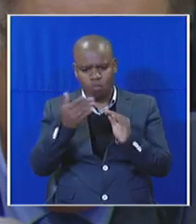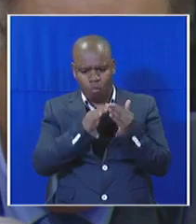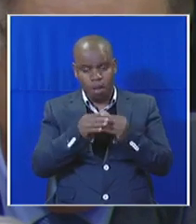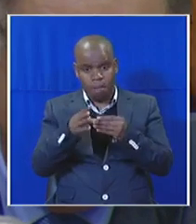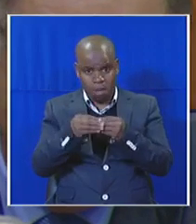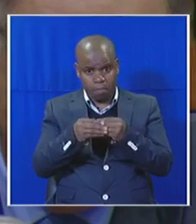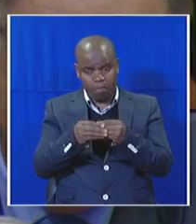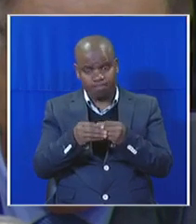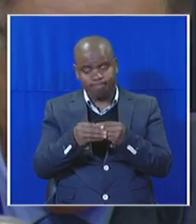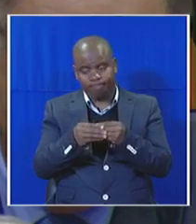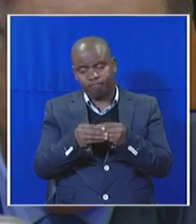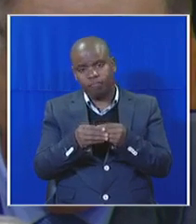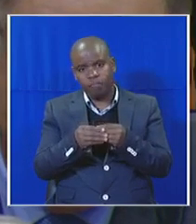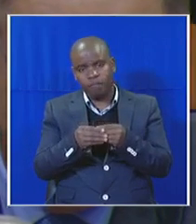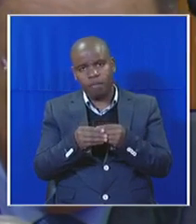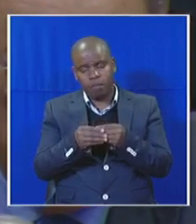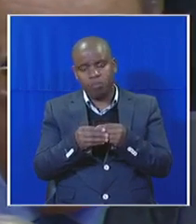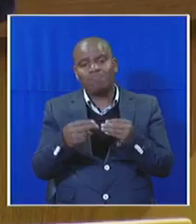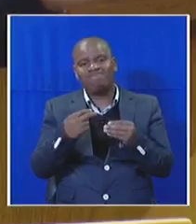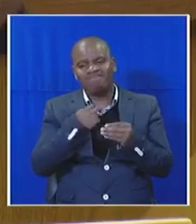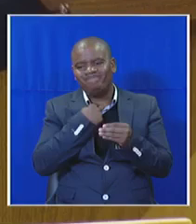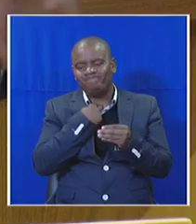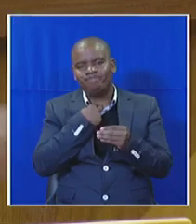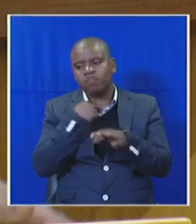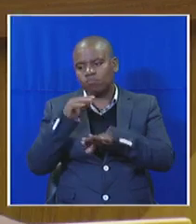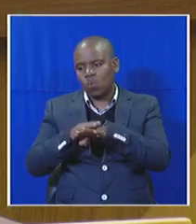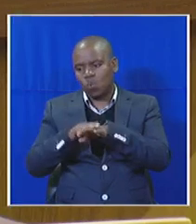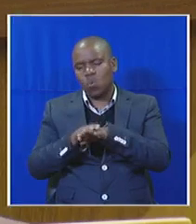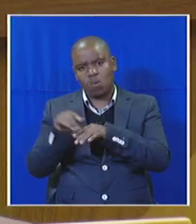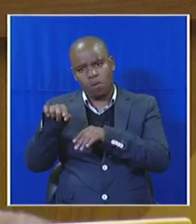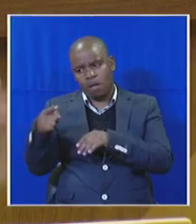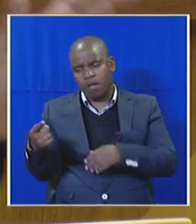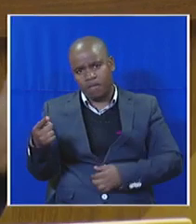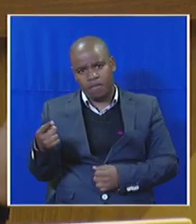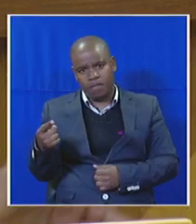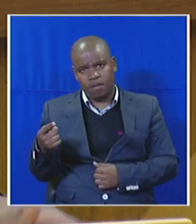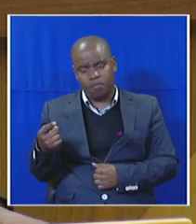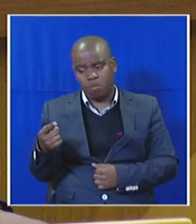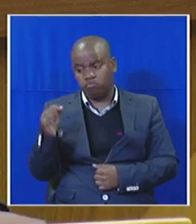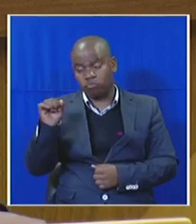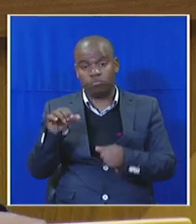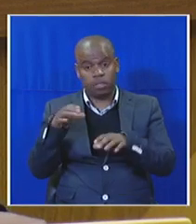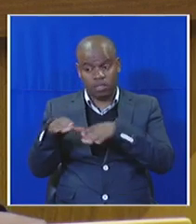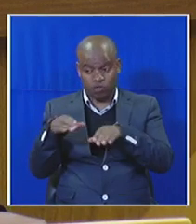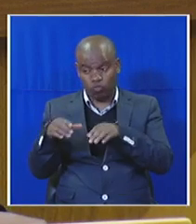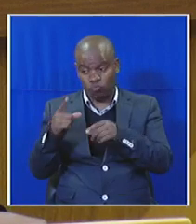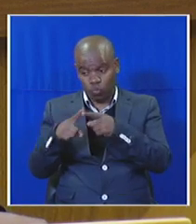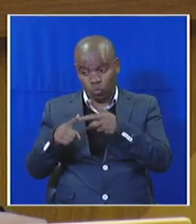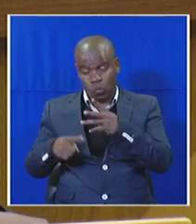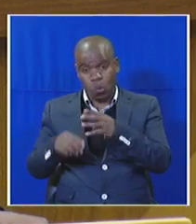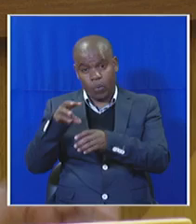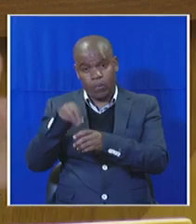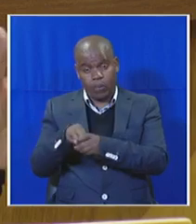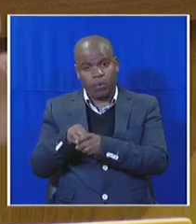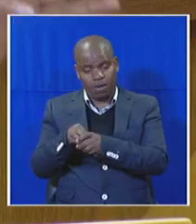have the capacity to handle some of the activities that we are talking about. And